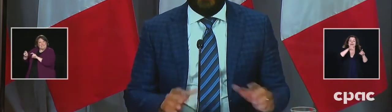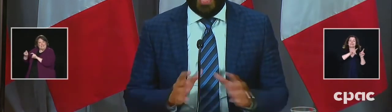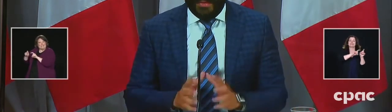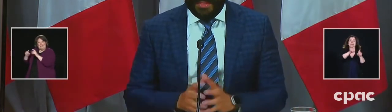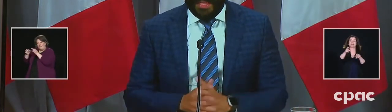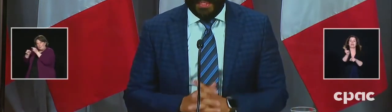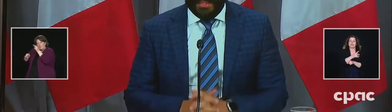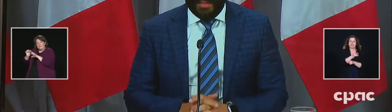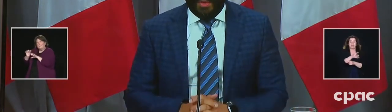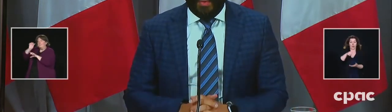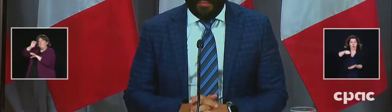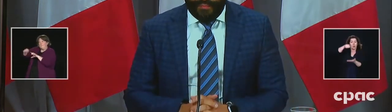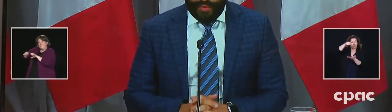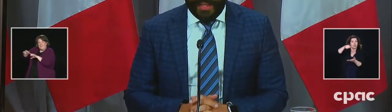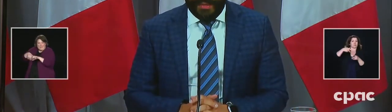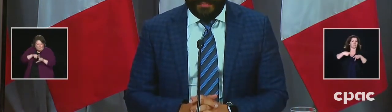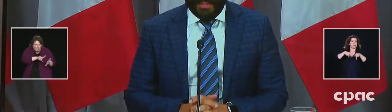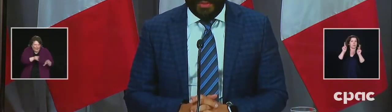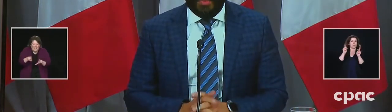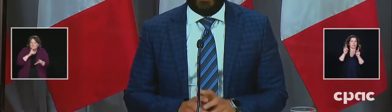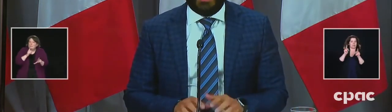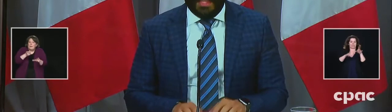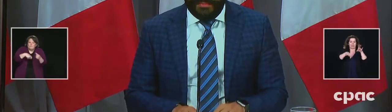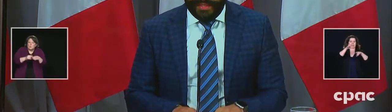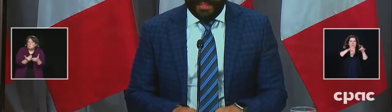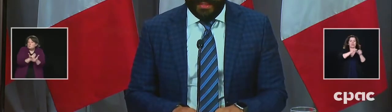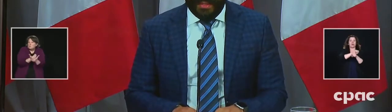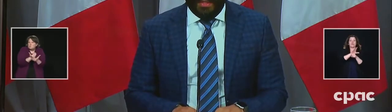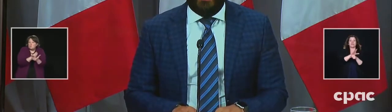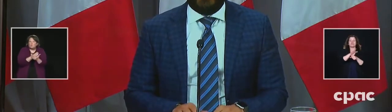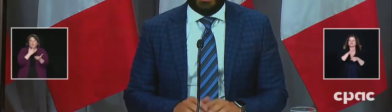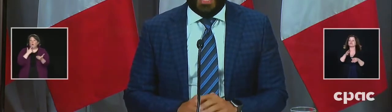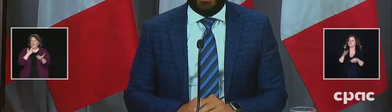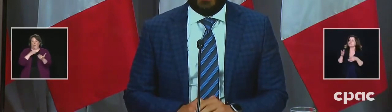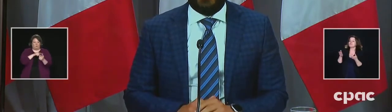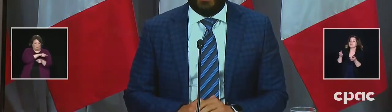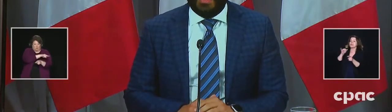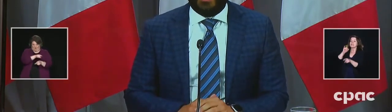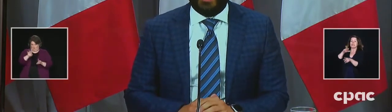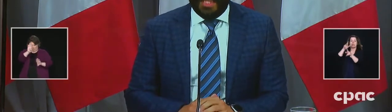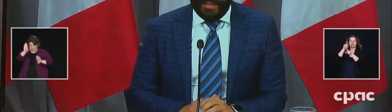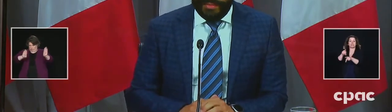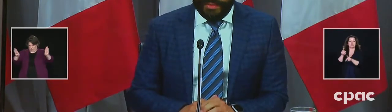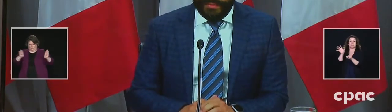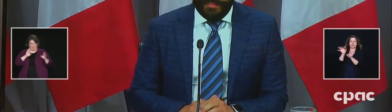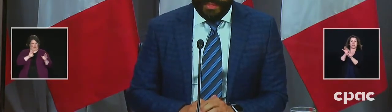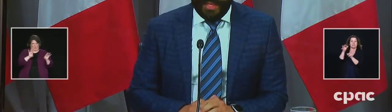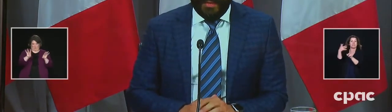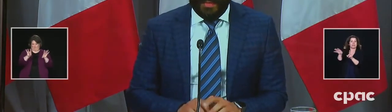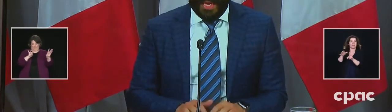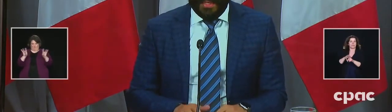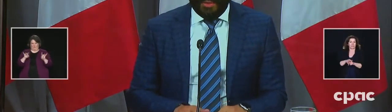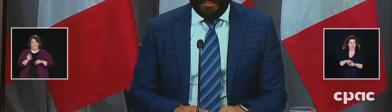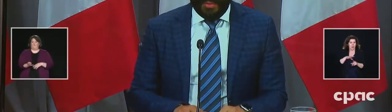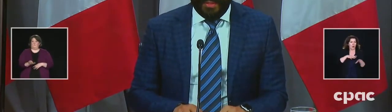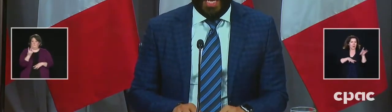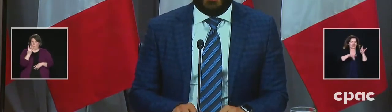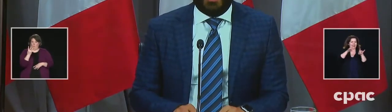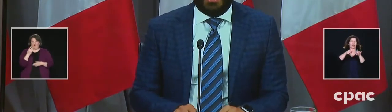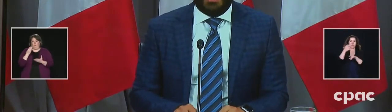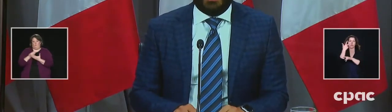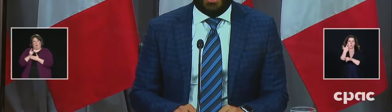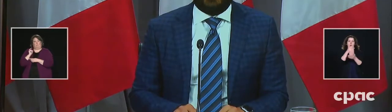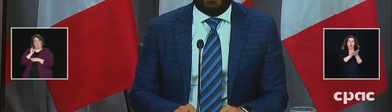And we have now selected four companies who will receive funding from the National Research Council of Canada to put